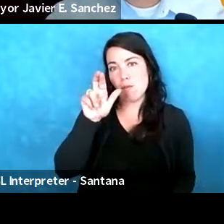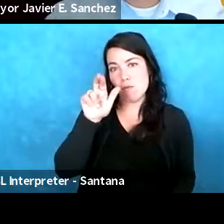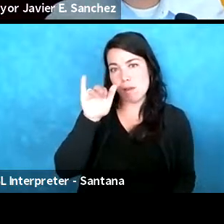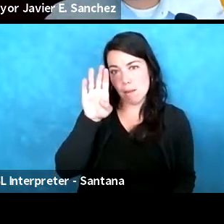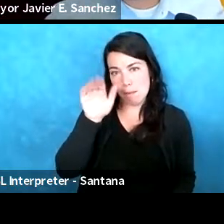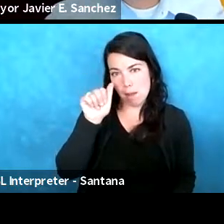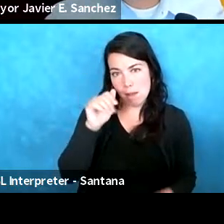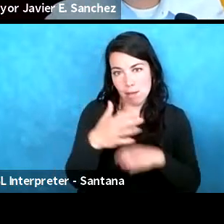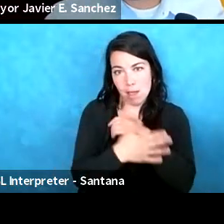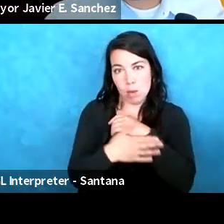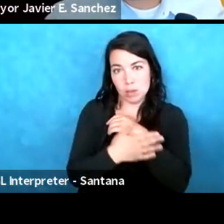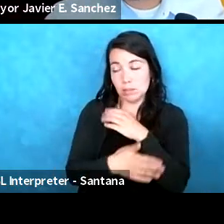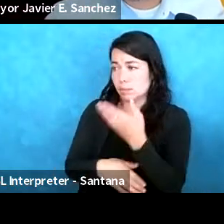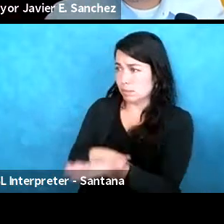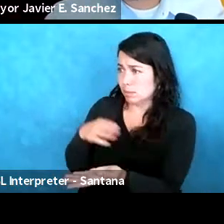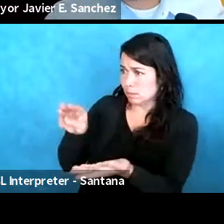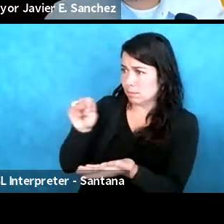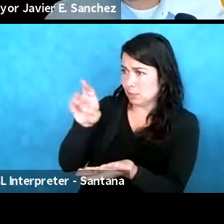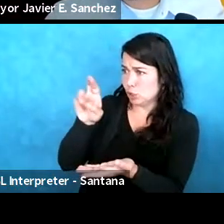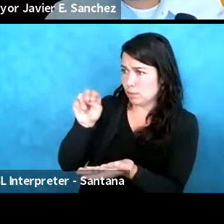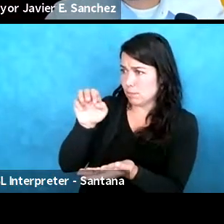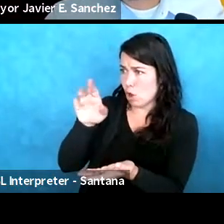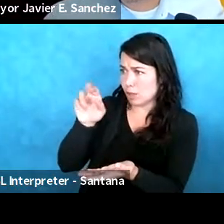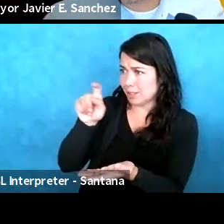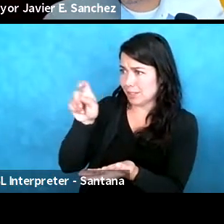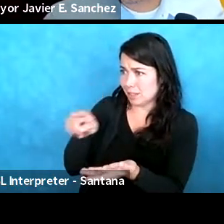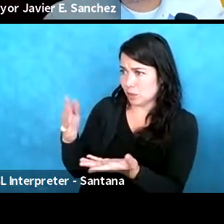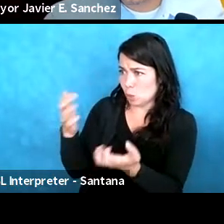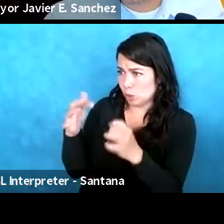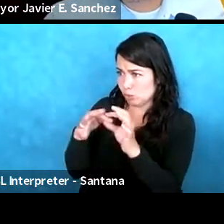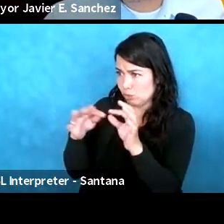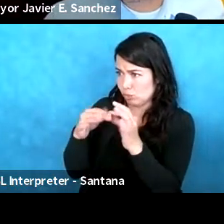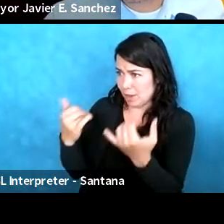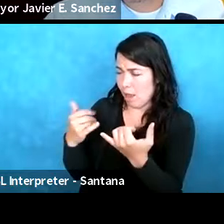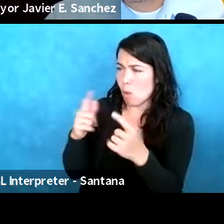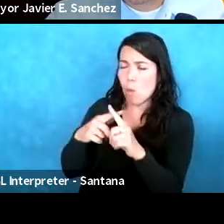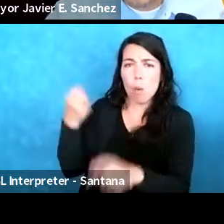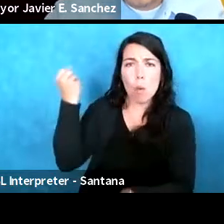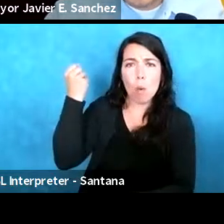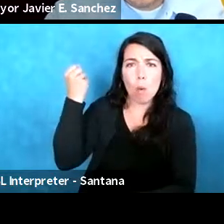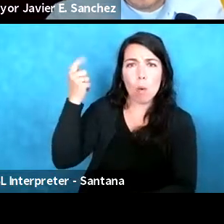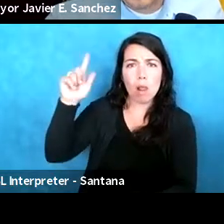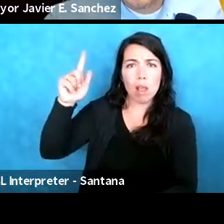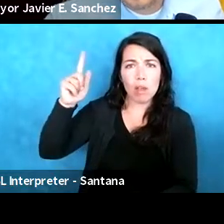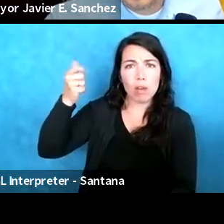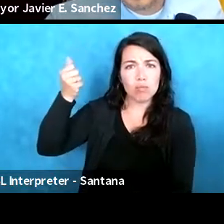Mr. Martinez, would you like to speak during public commentary or wait, hold that off to a different time?